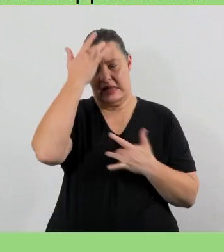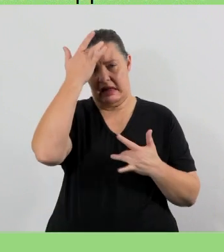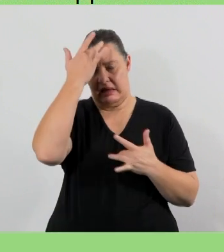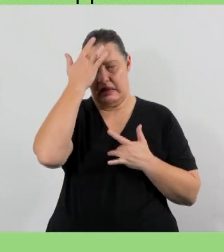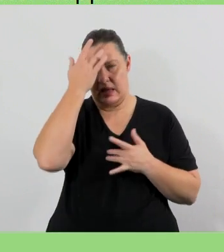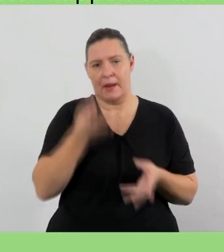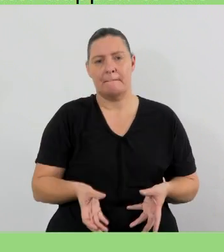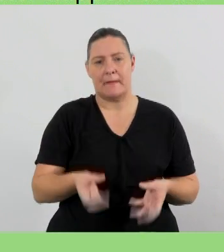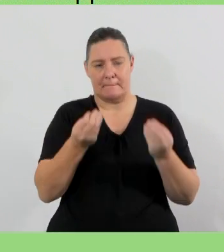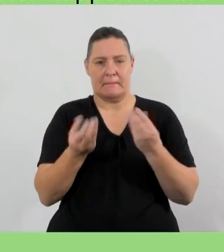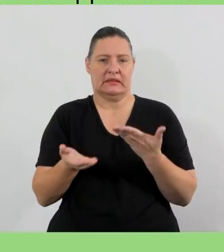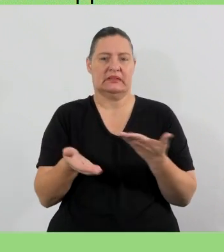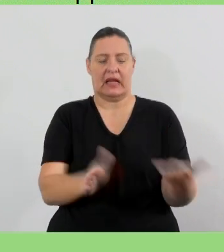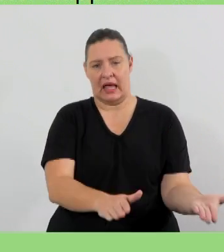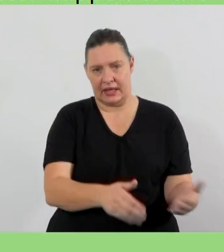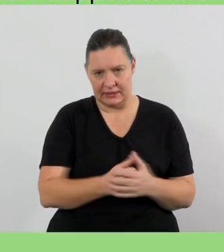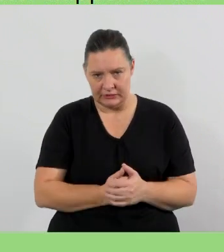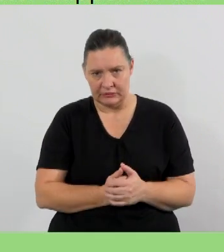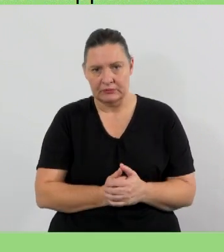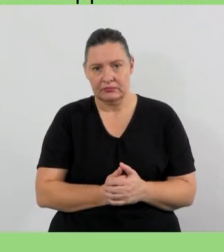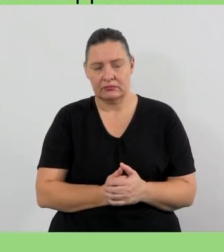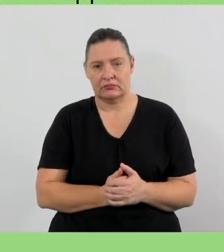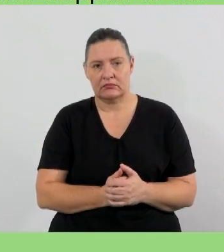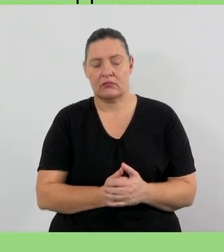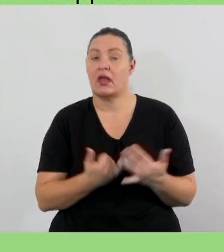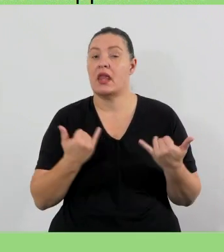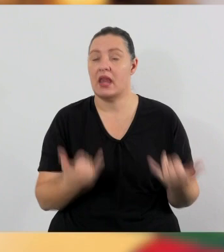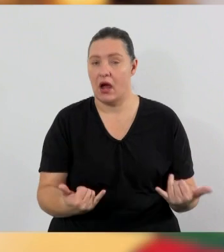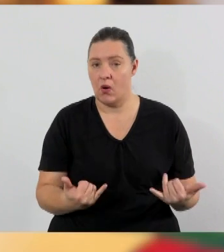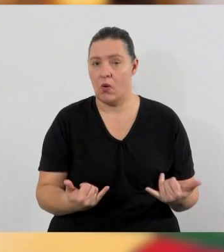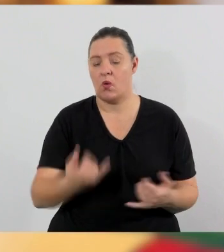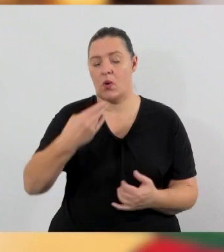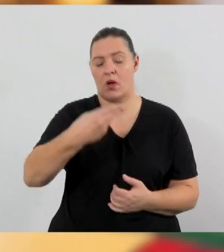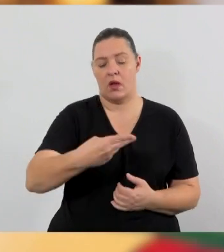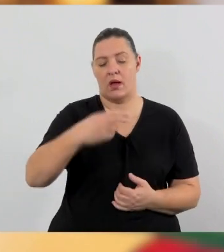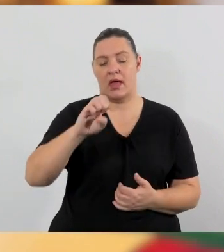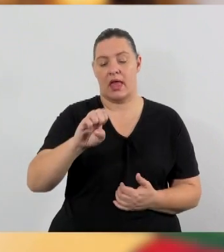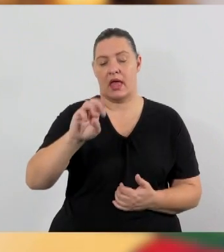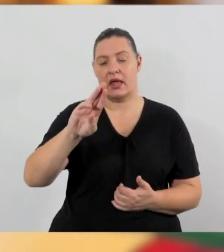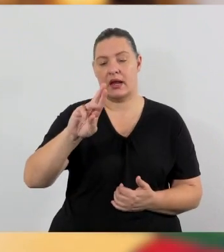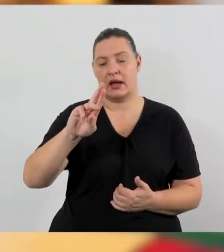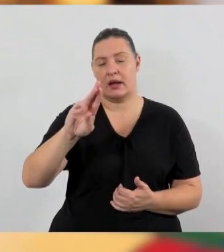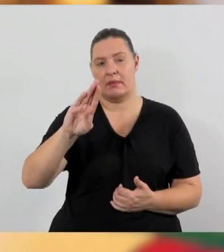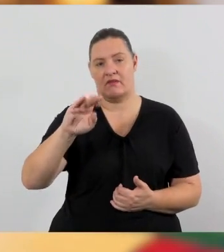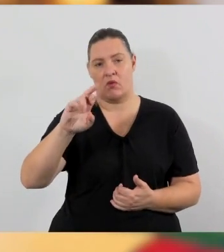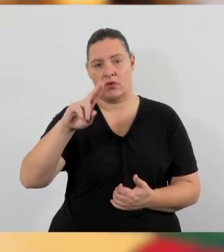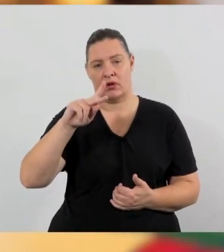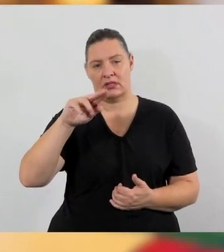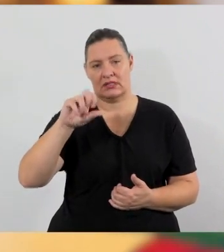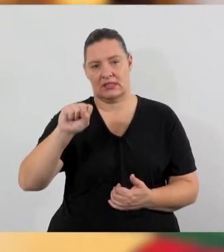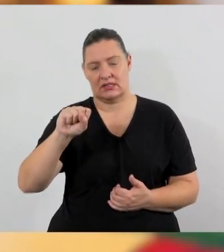disease and died? So now we are speaking about the herbivores. What would happen if they were